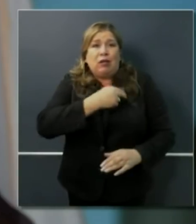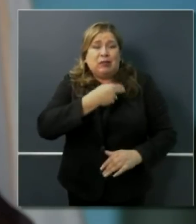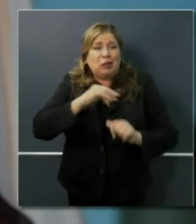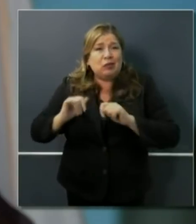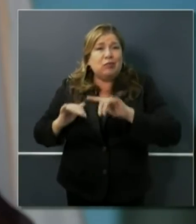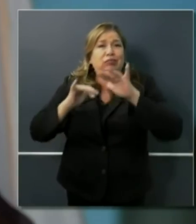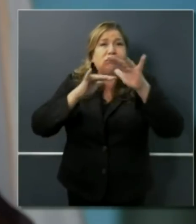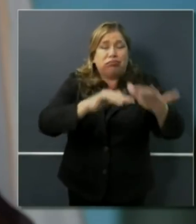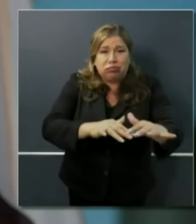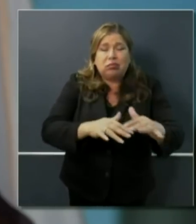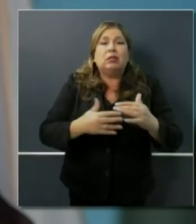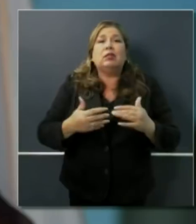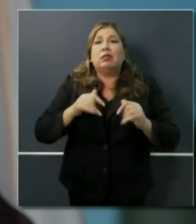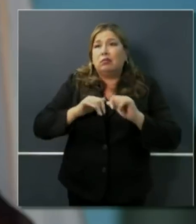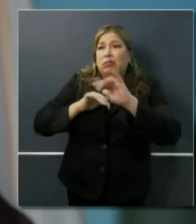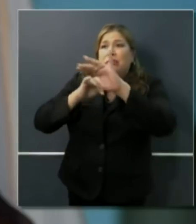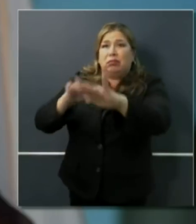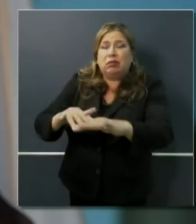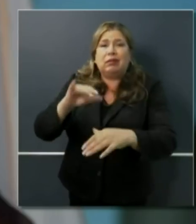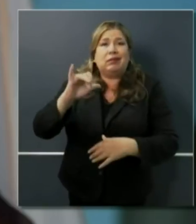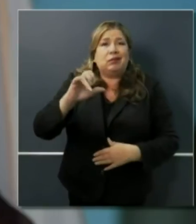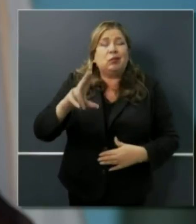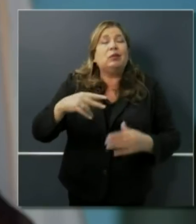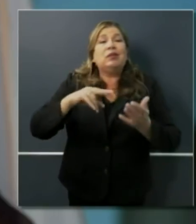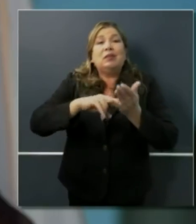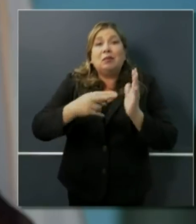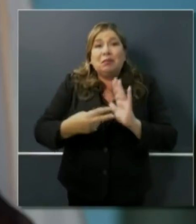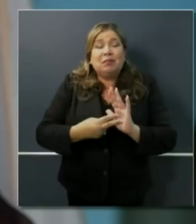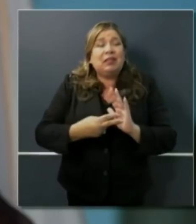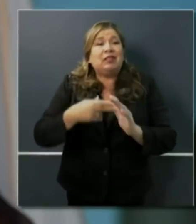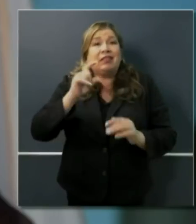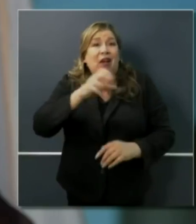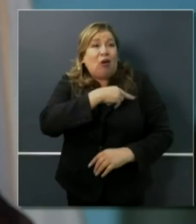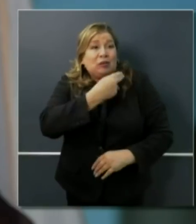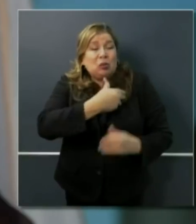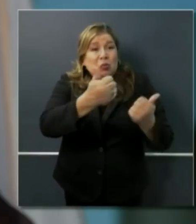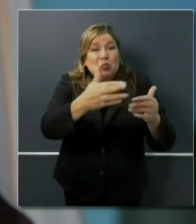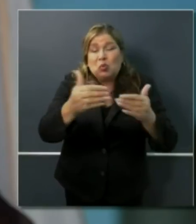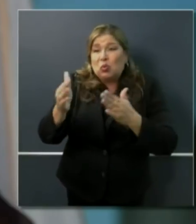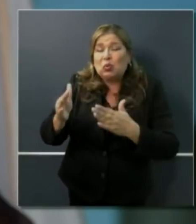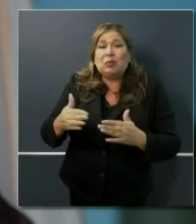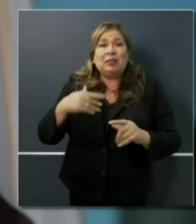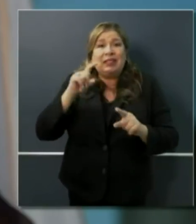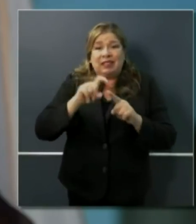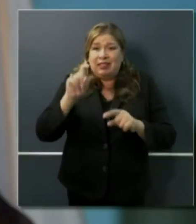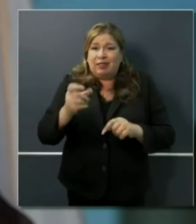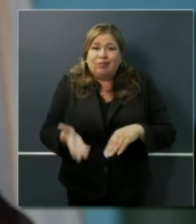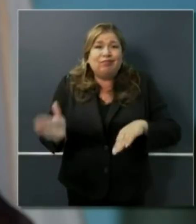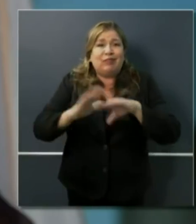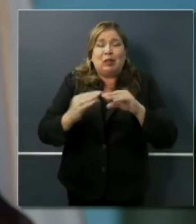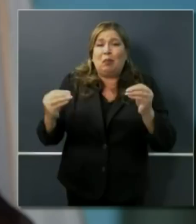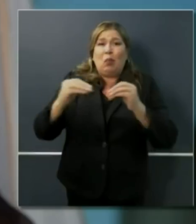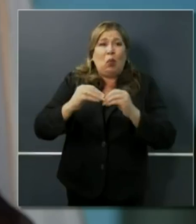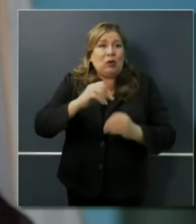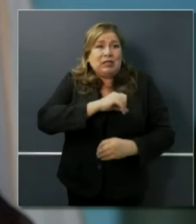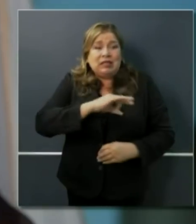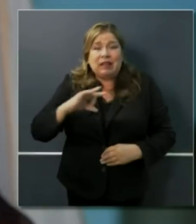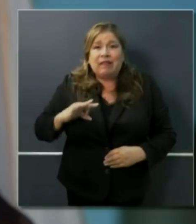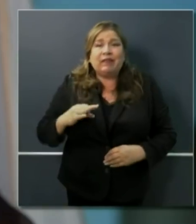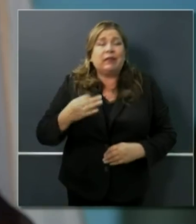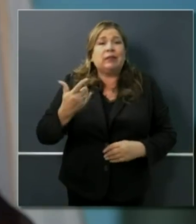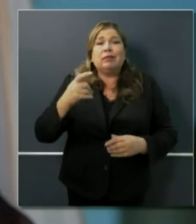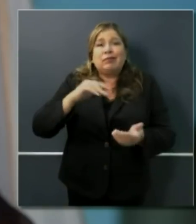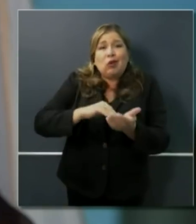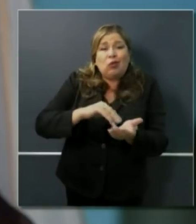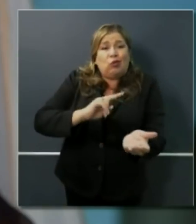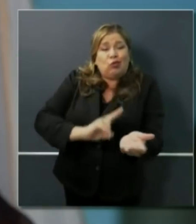that required not only physical assets, rooms, but also people and protective gear, ventilators,